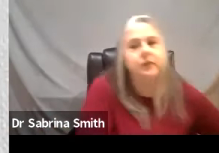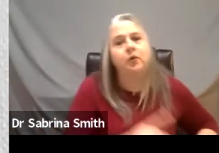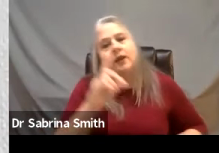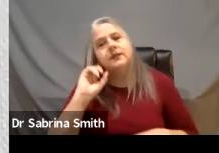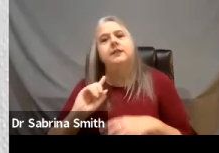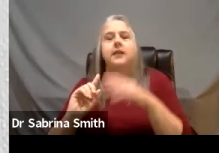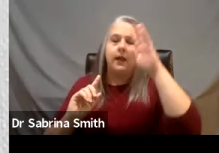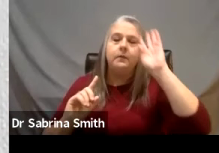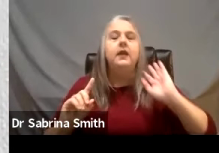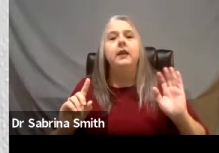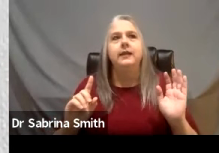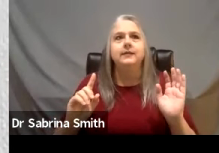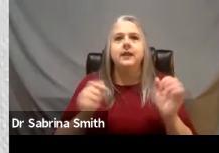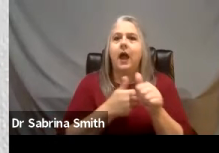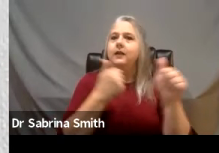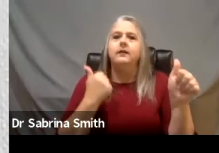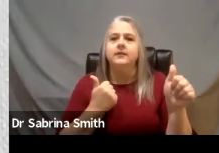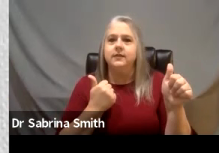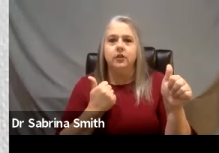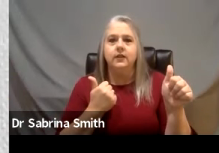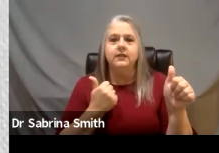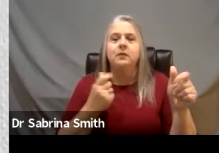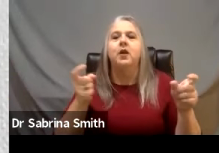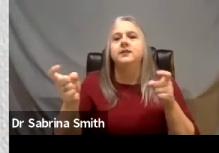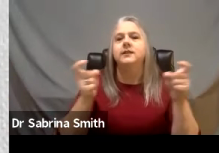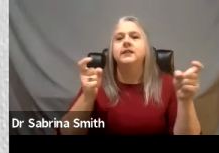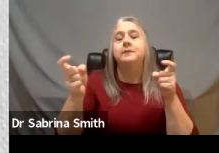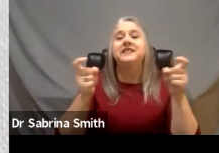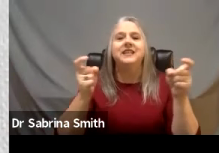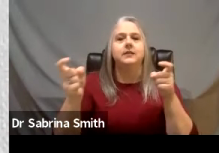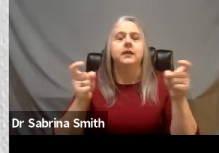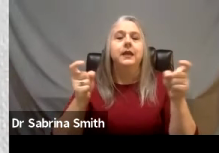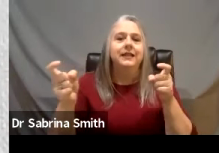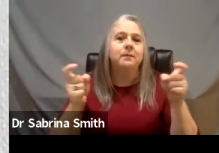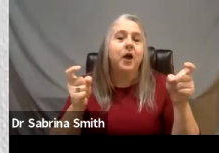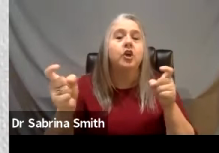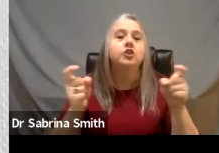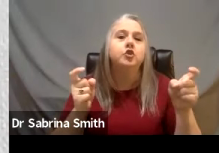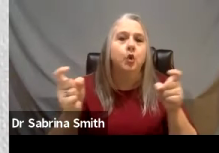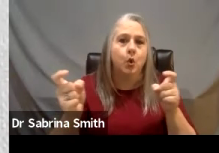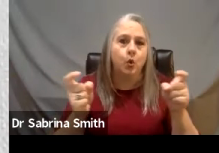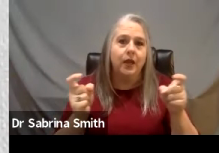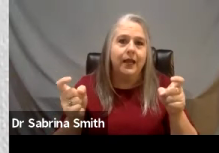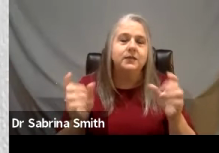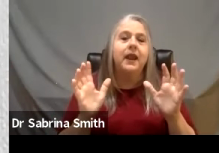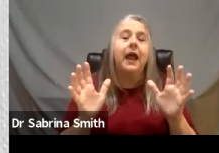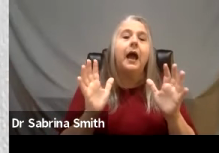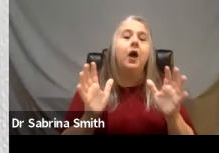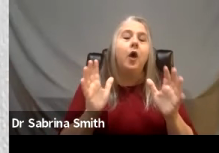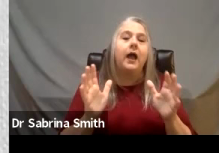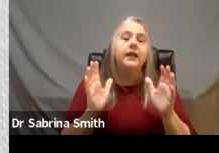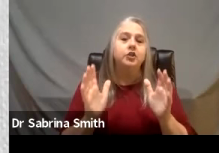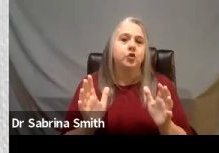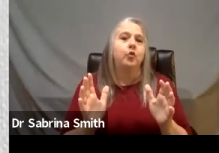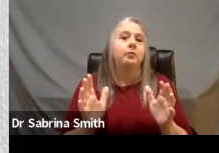that processing time is not necessarily this, but processing time is this. It's about control. It's about